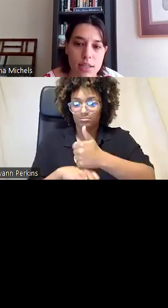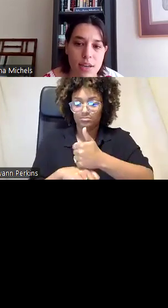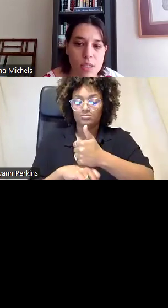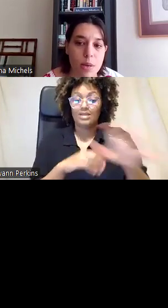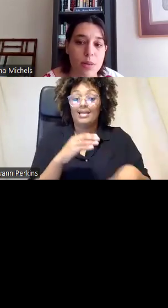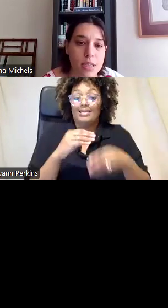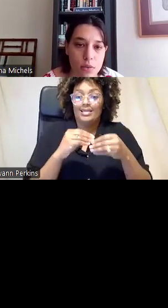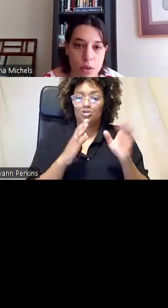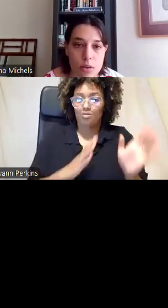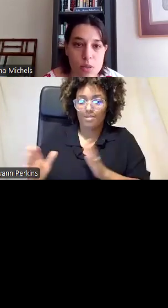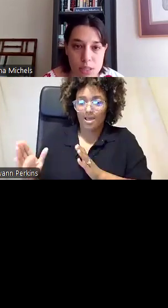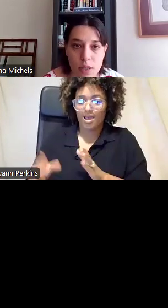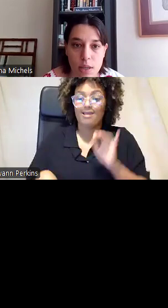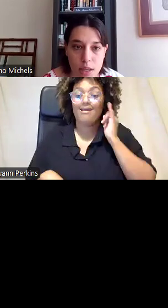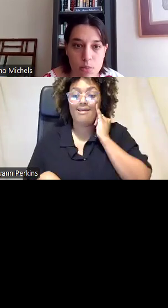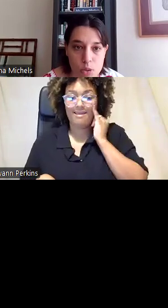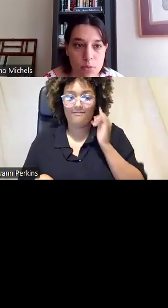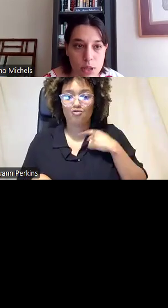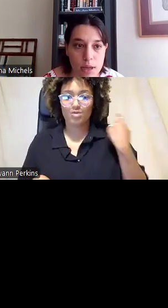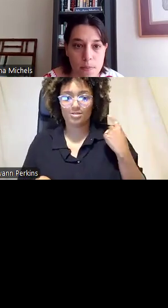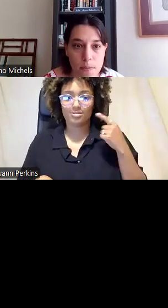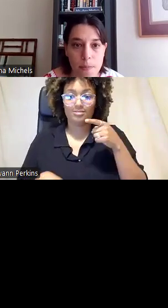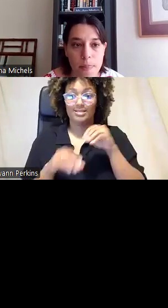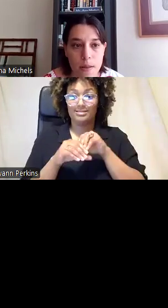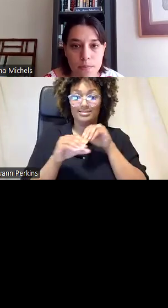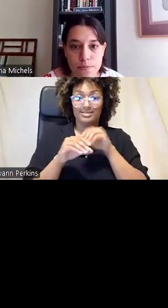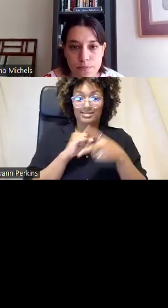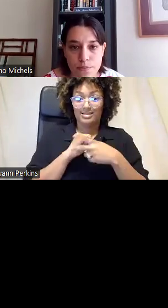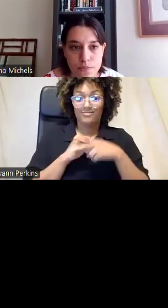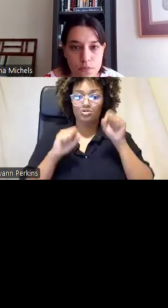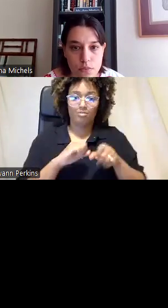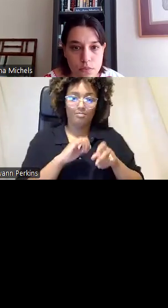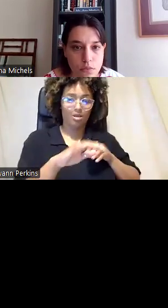risk that savings may be discovered specifically by the abusive party.